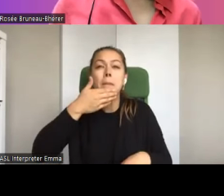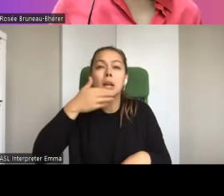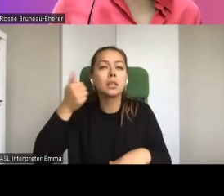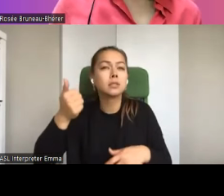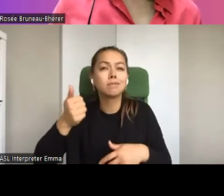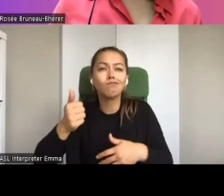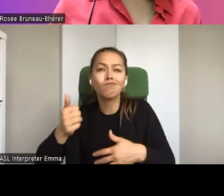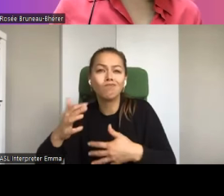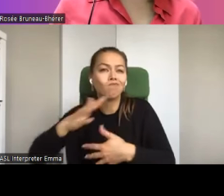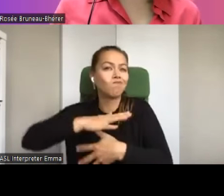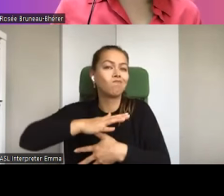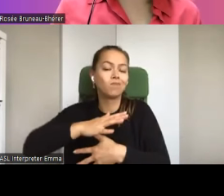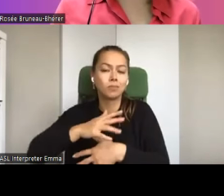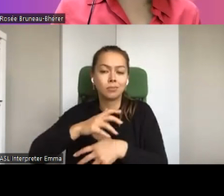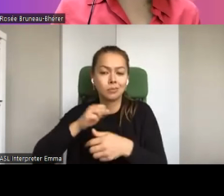It's